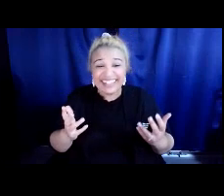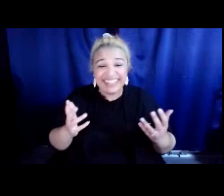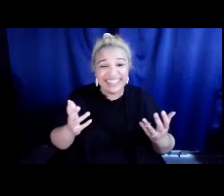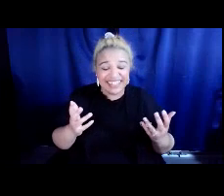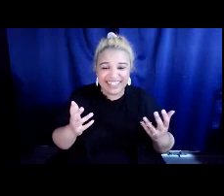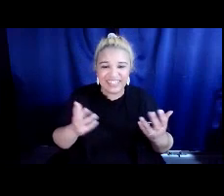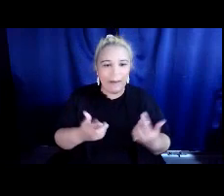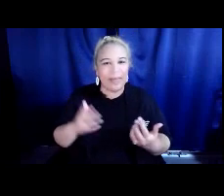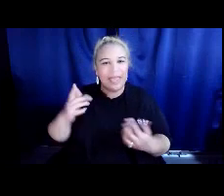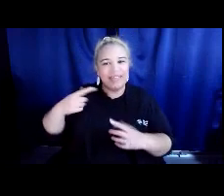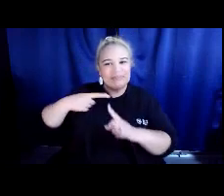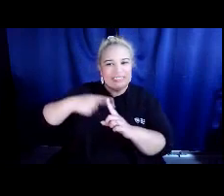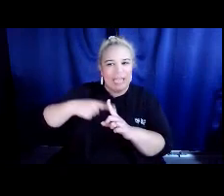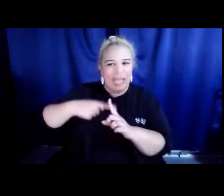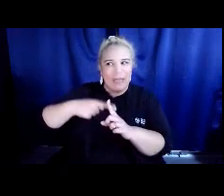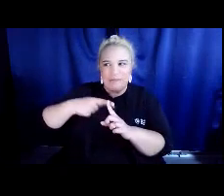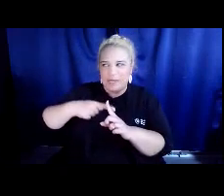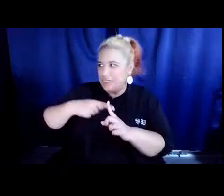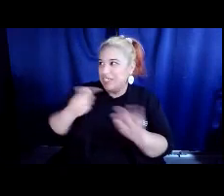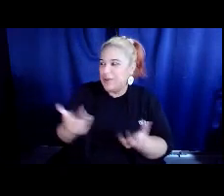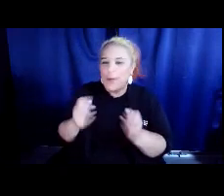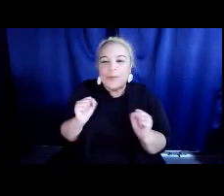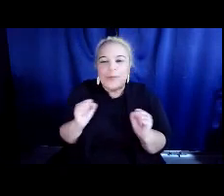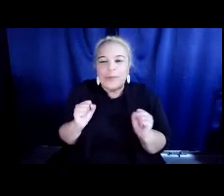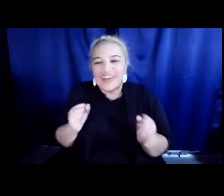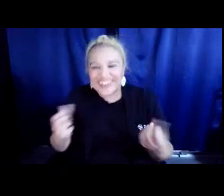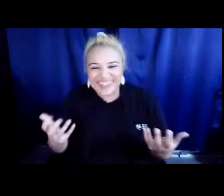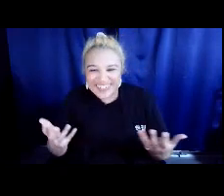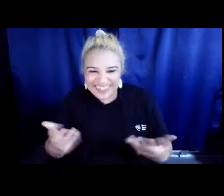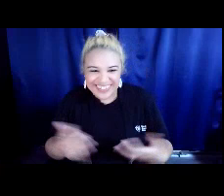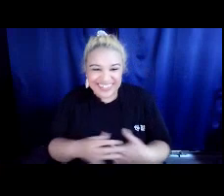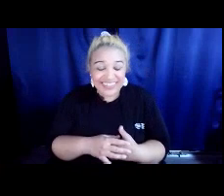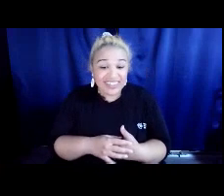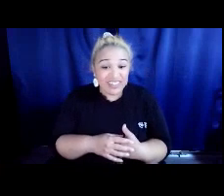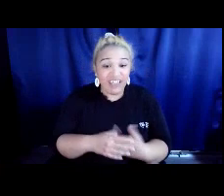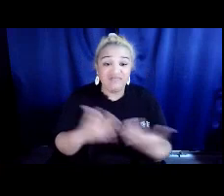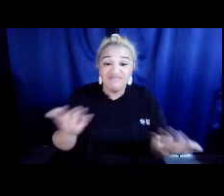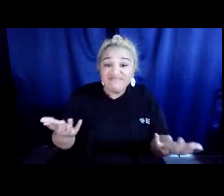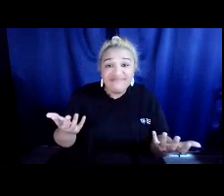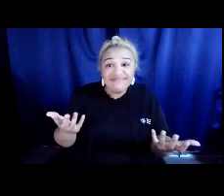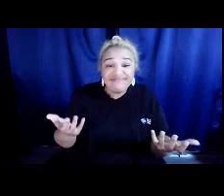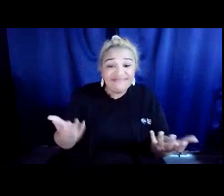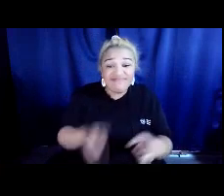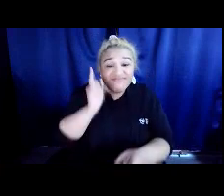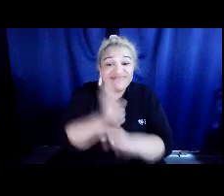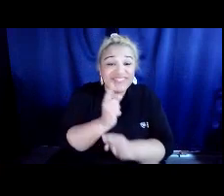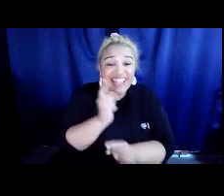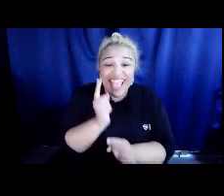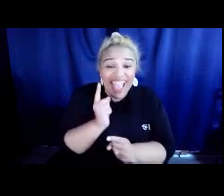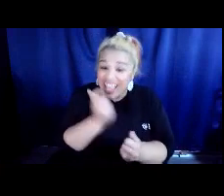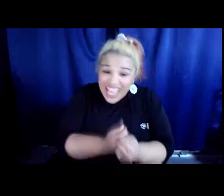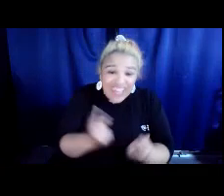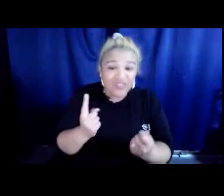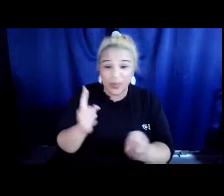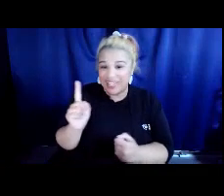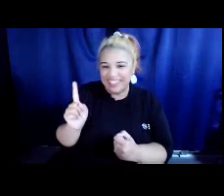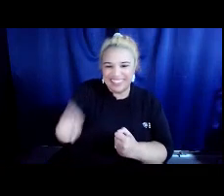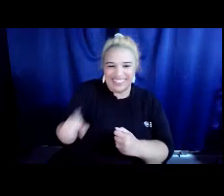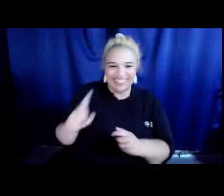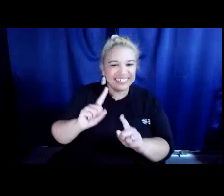Act, or ADA, individuals may request a reasonable accommodation at work. So let's go ahead and discuss Title I of the ADA.